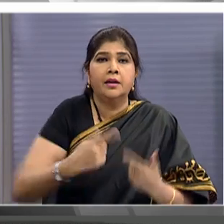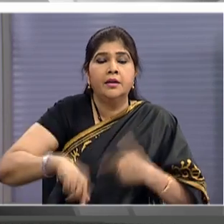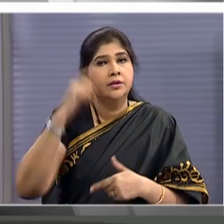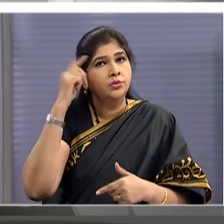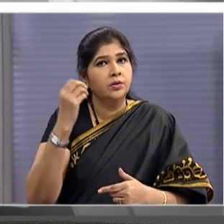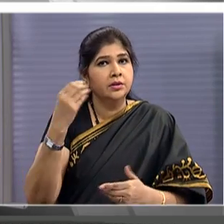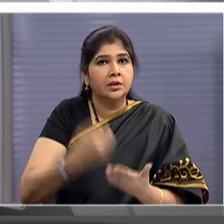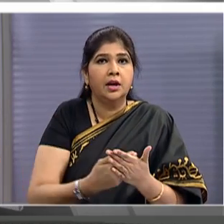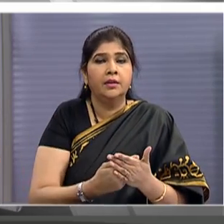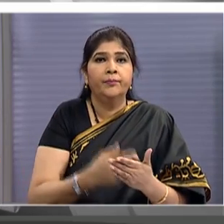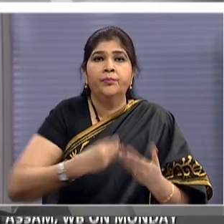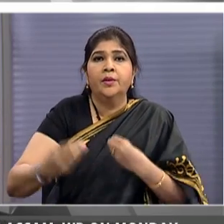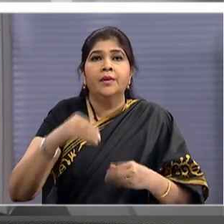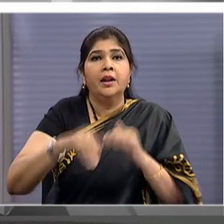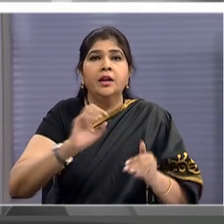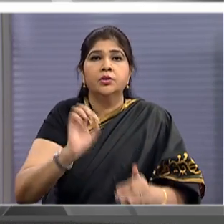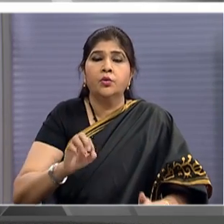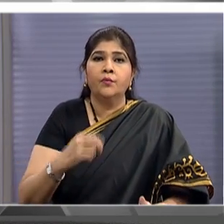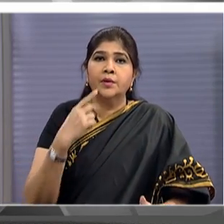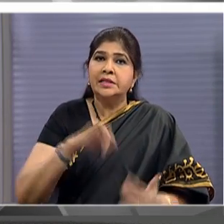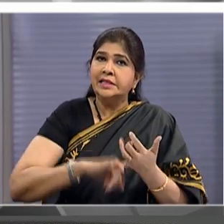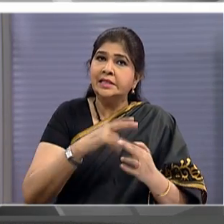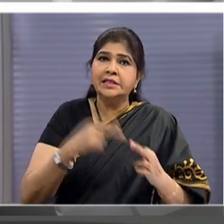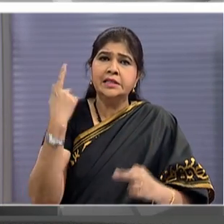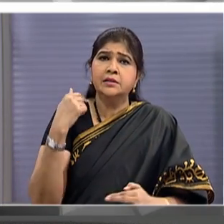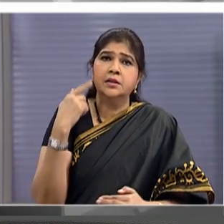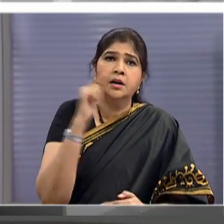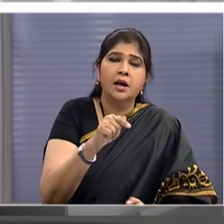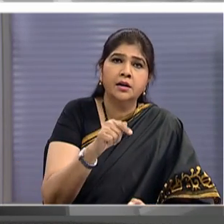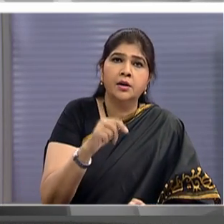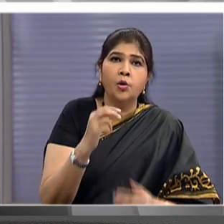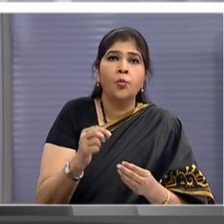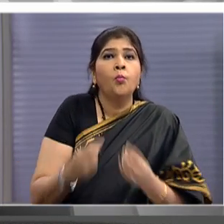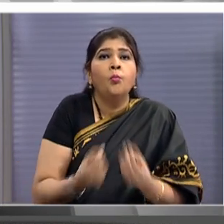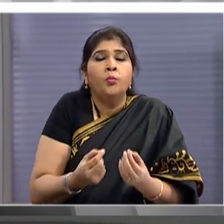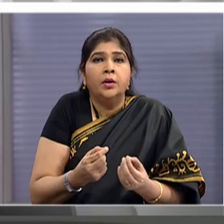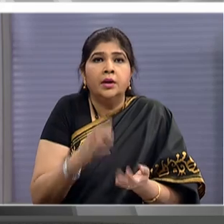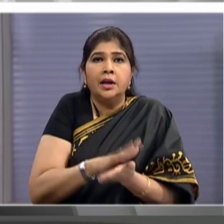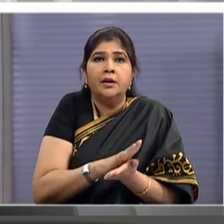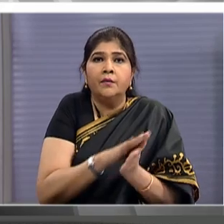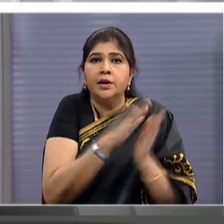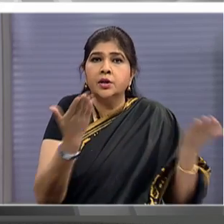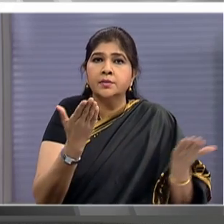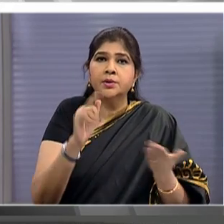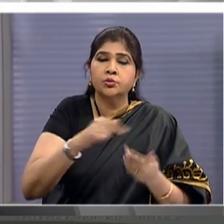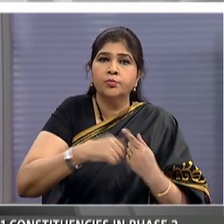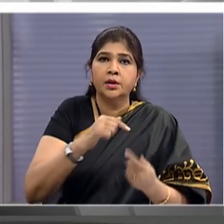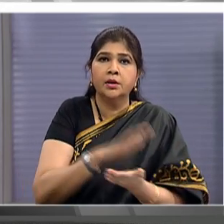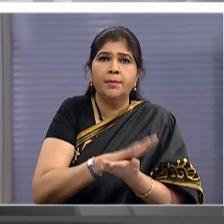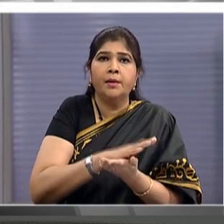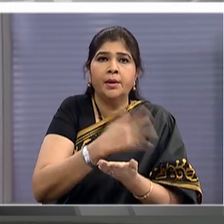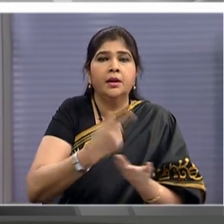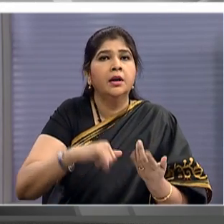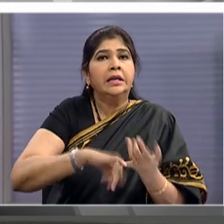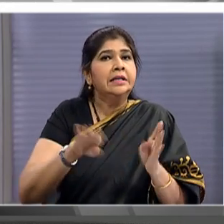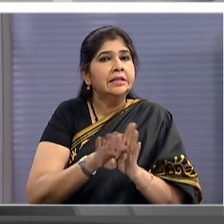Meanwhile, the Election Commission on Saturday directed that no political advertisements will be published in the print media on Sunday and Monday